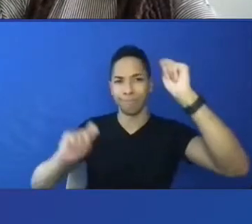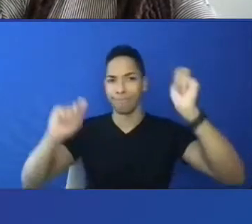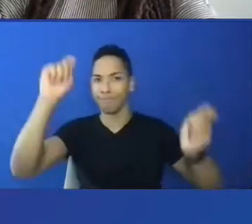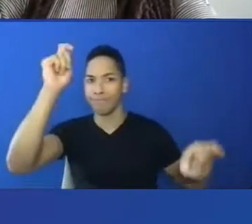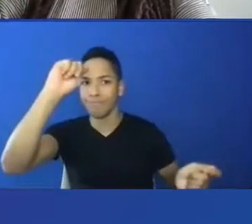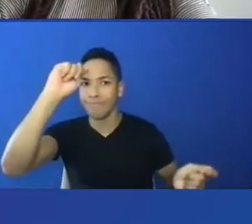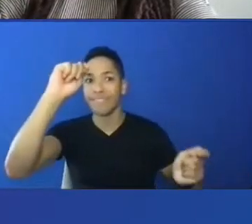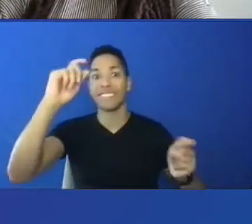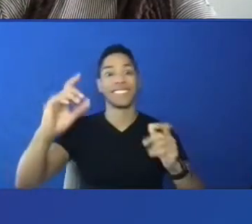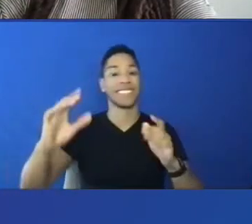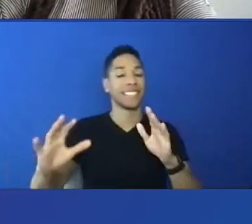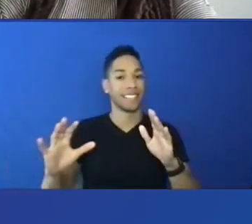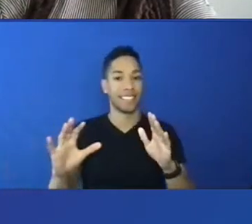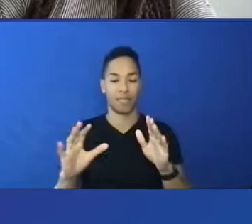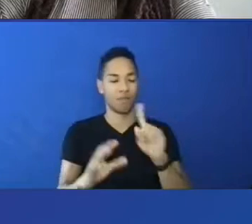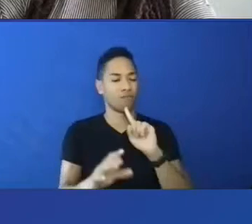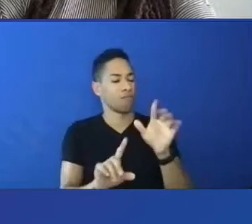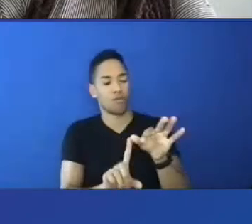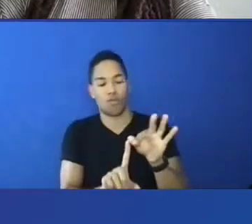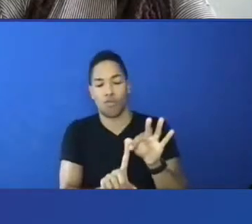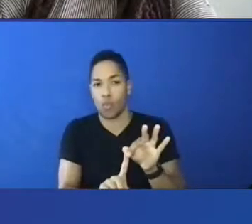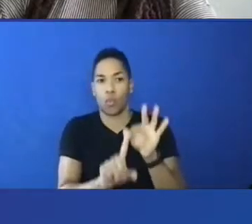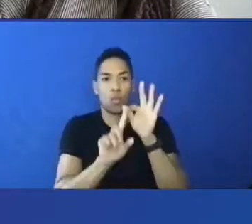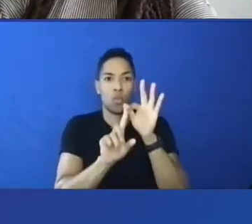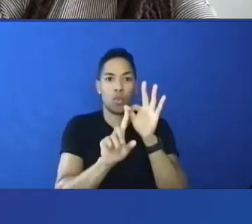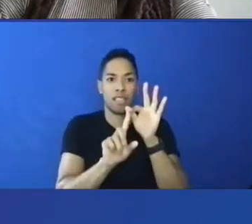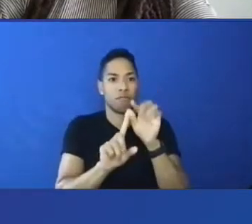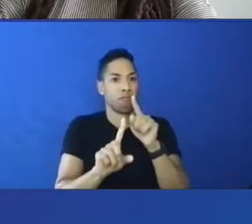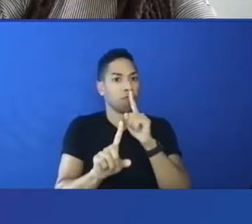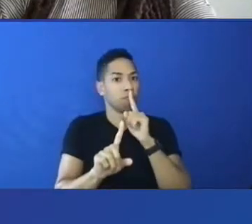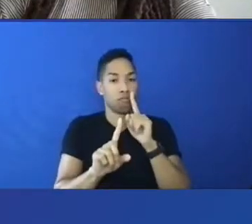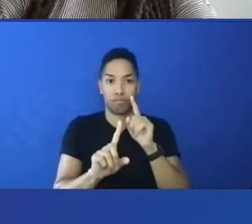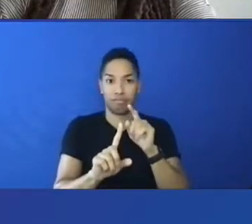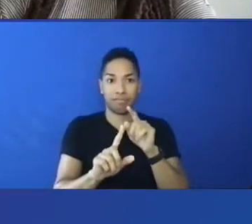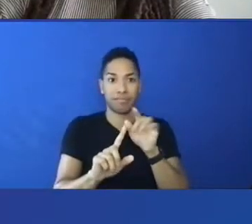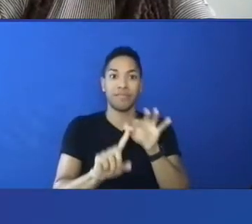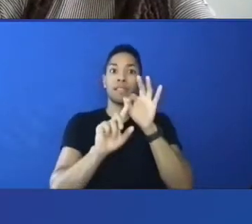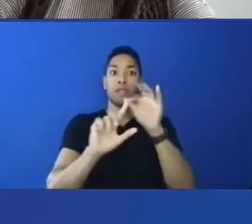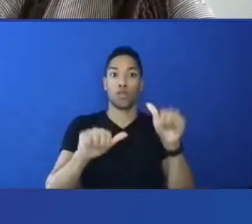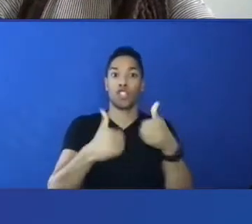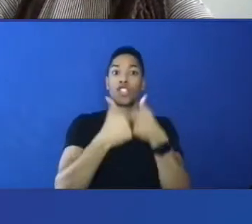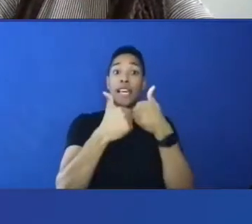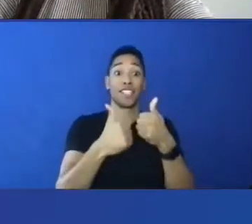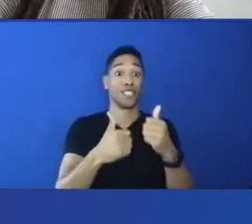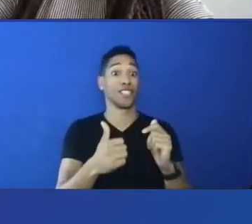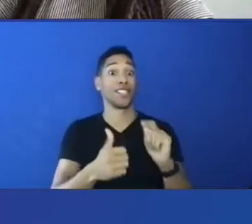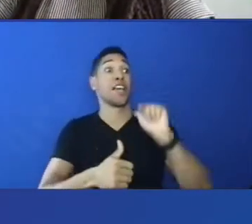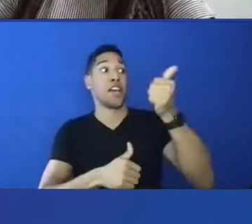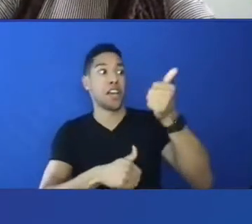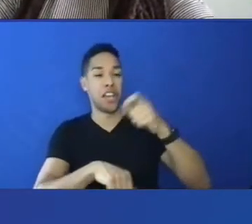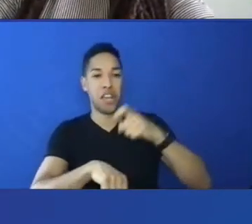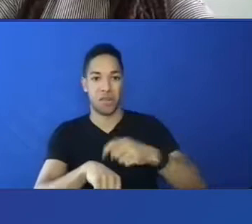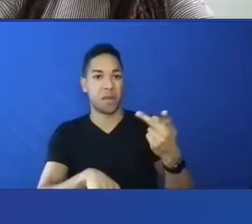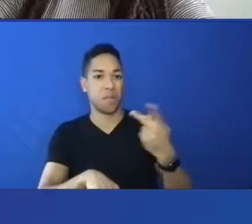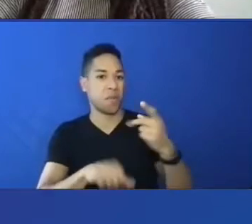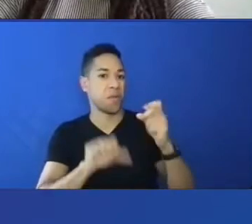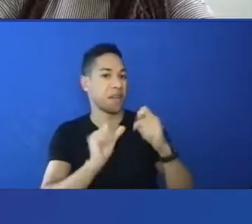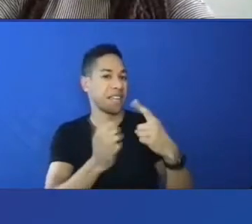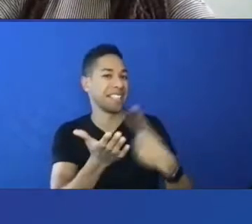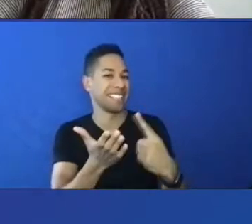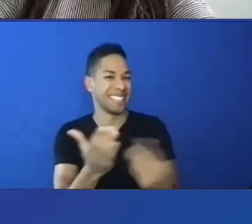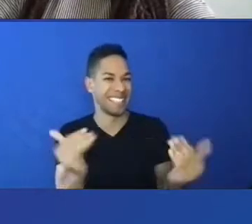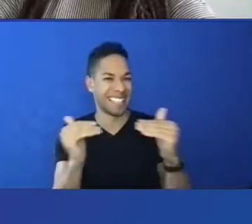own sort of unique and very complex challenges. Perhaps we can return another time to Dance NYC, just have a session